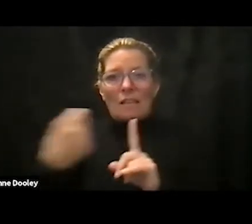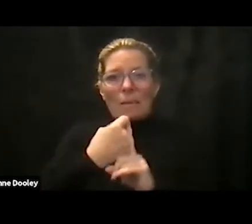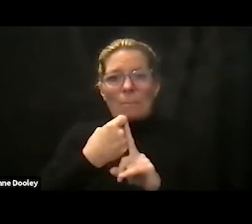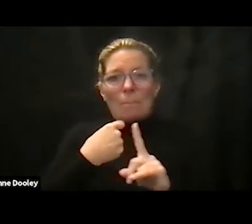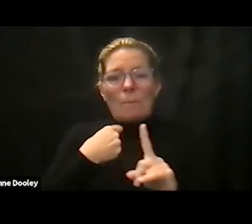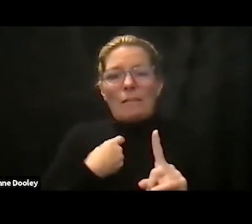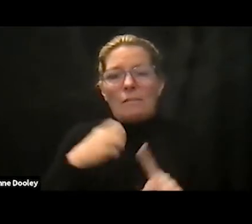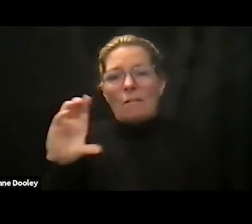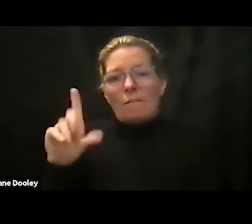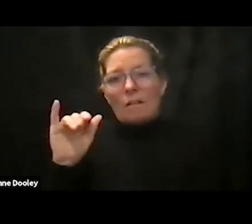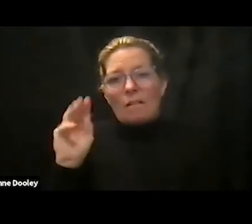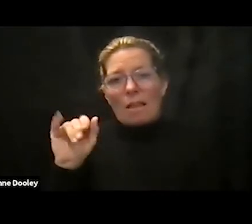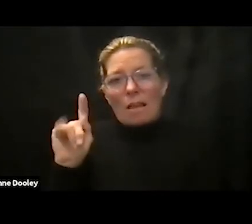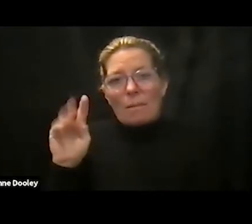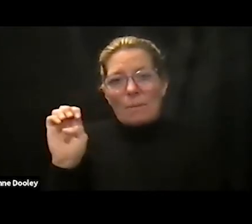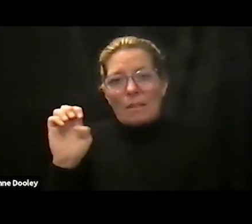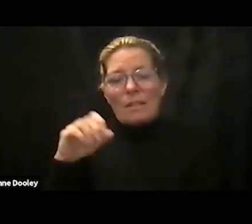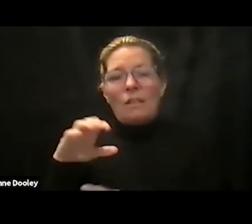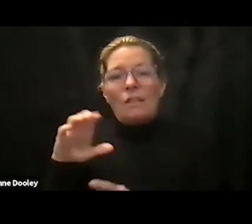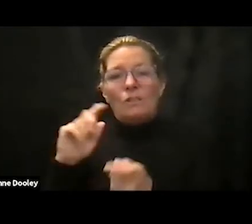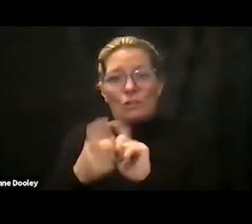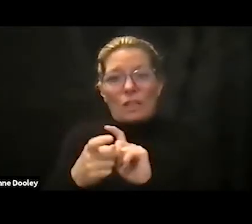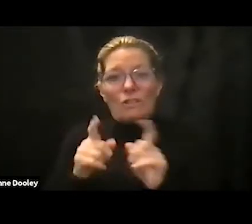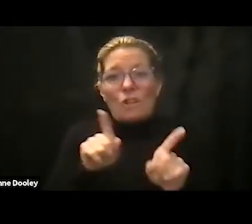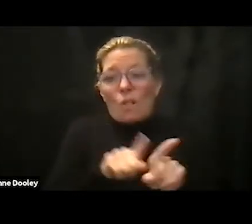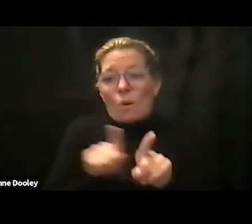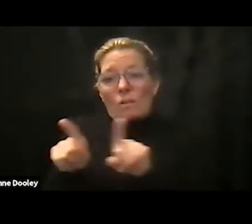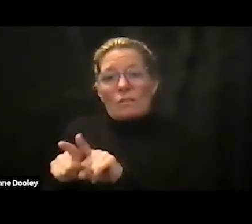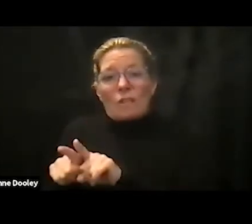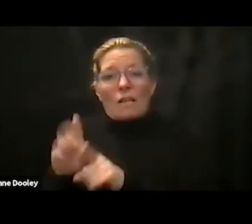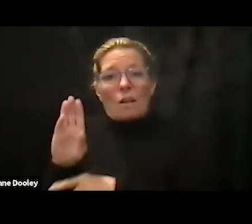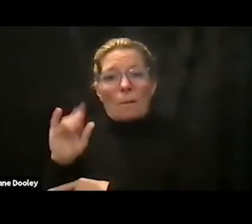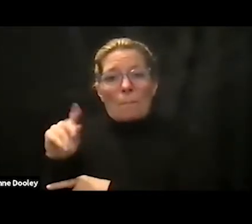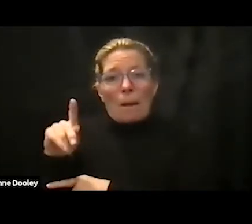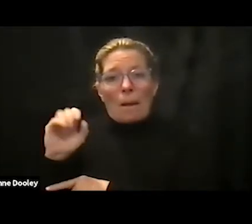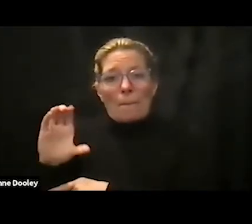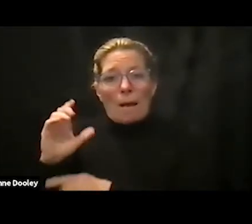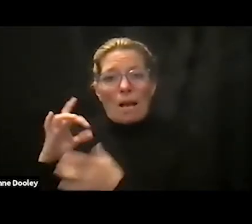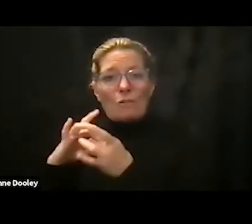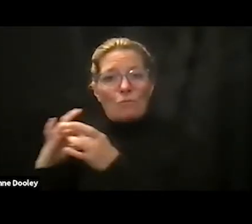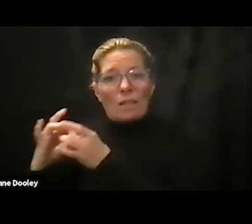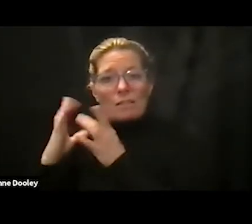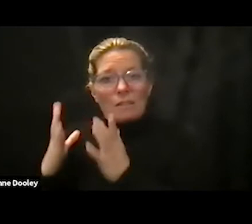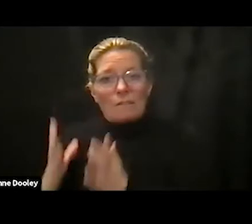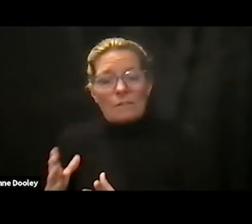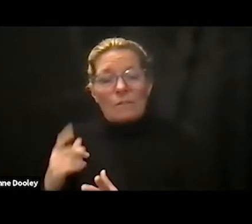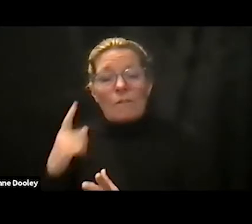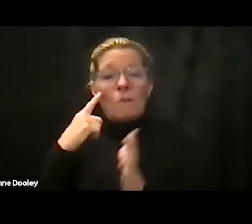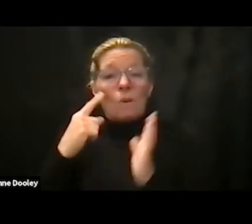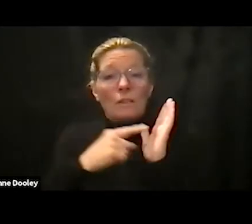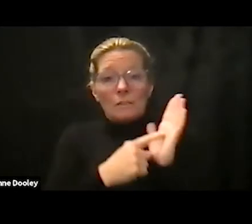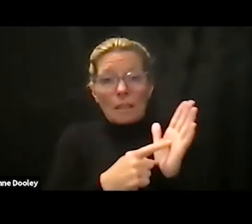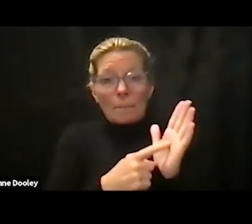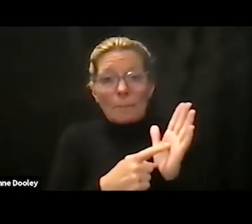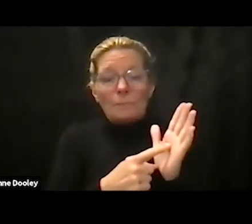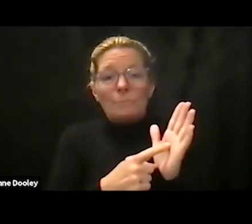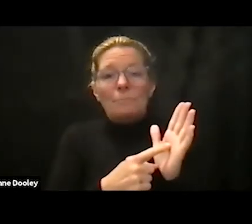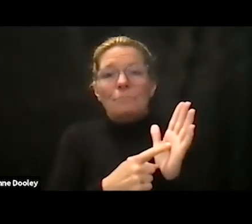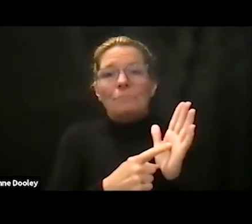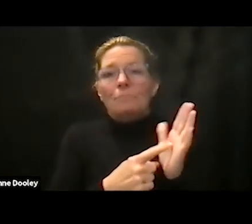impacts alongside of our BIPOC relatives too. And you know, some examples of that